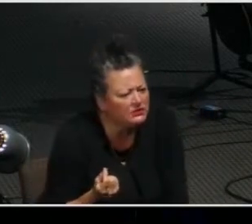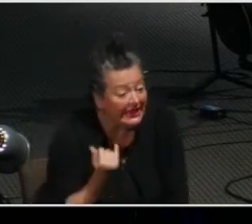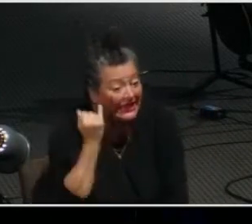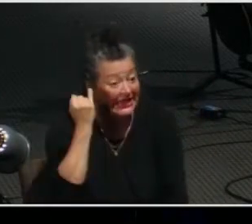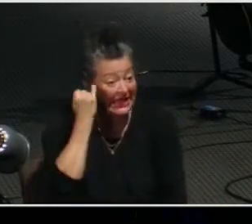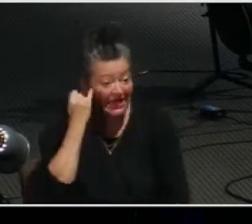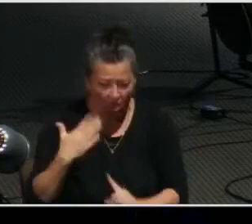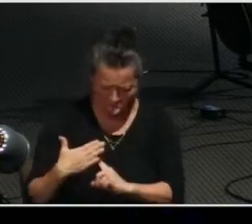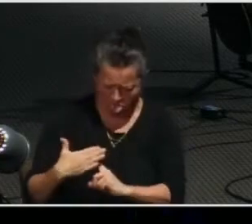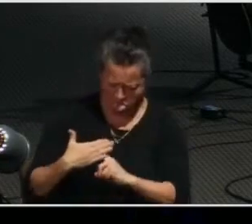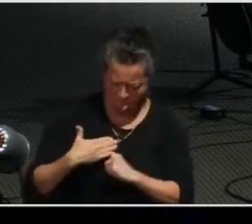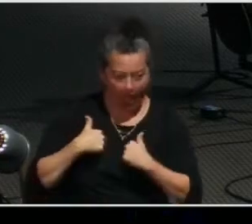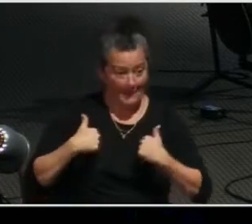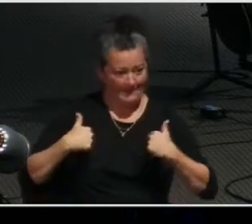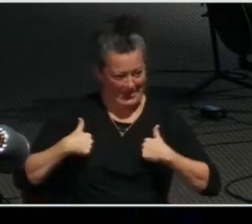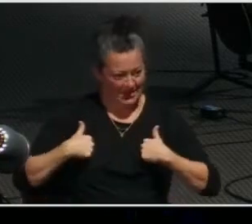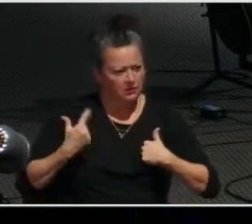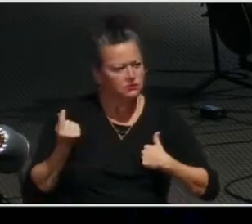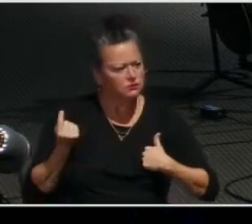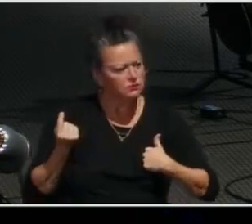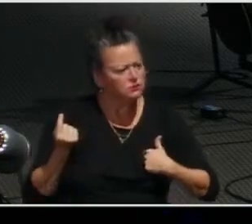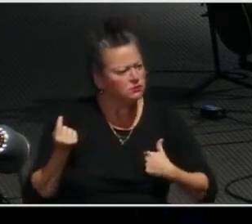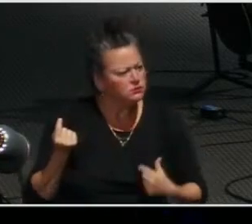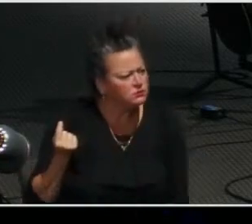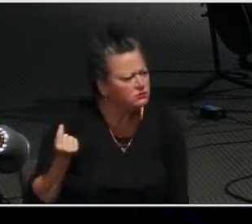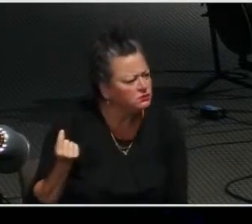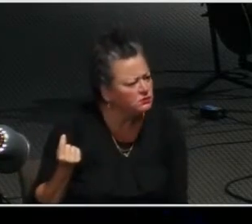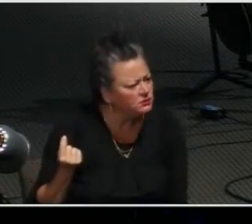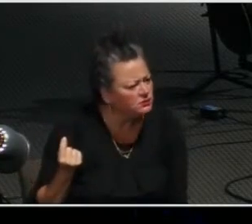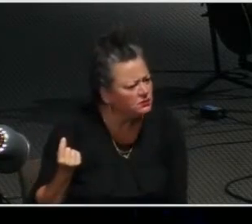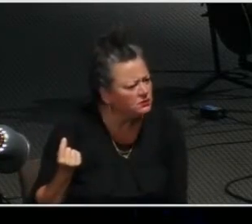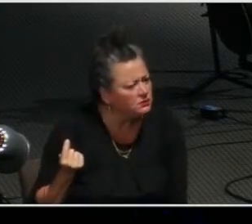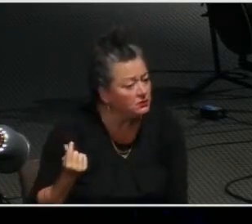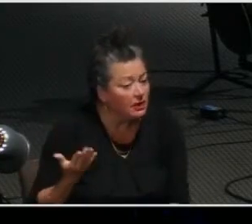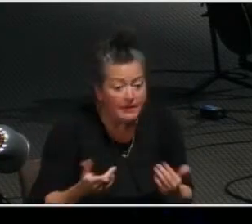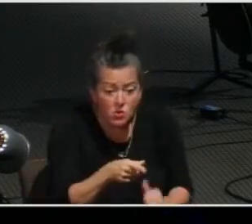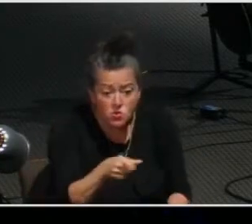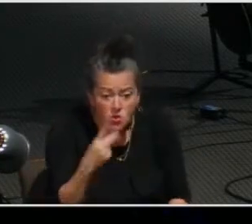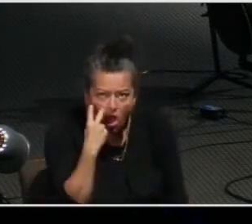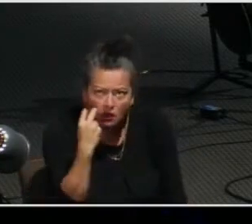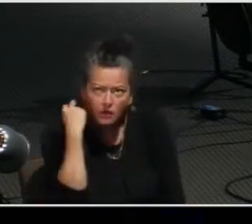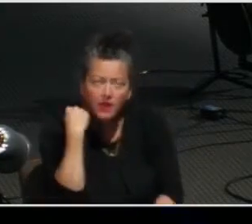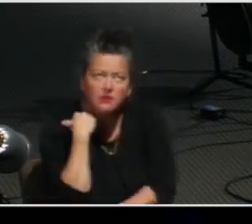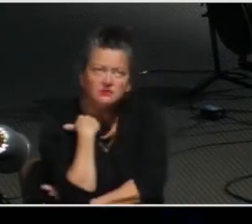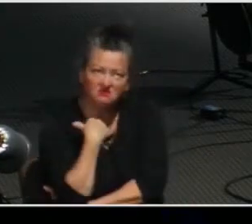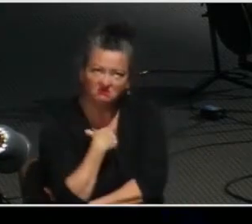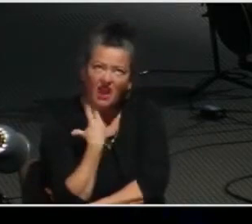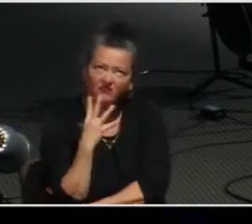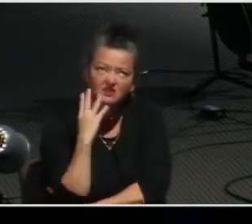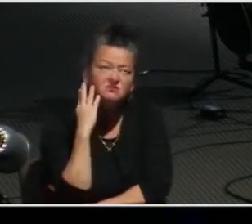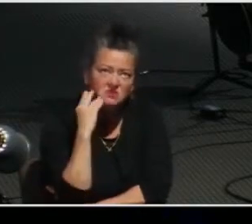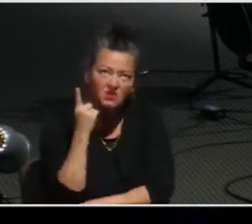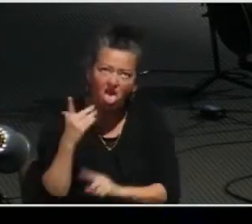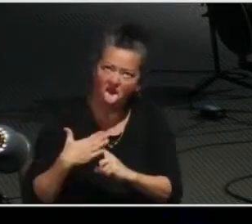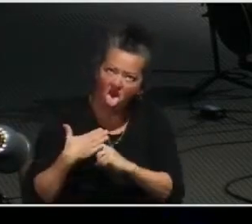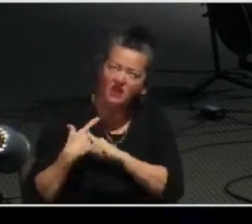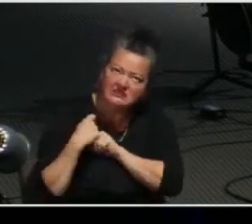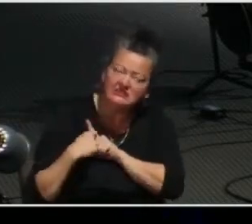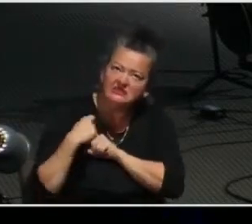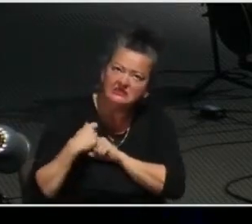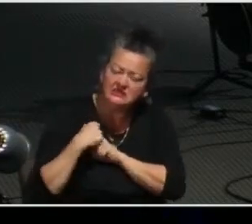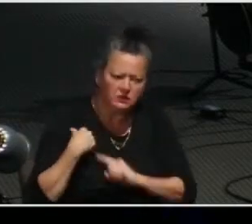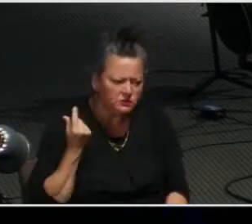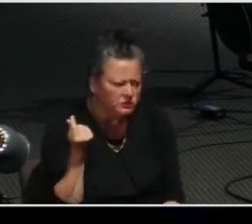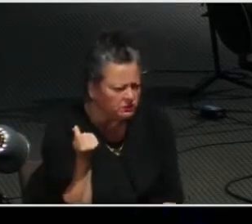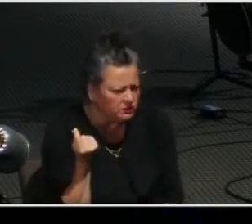or oppressed? And if you think back to times in your life where this may have happened, how did you respond, and was the